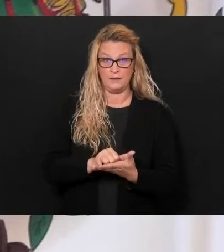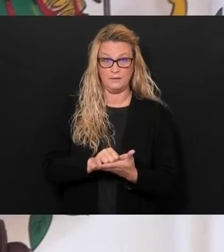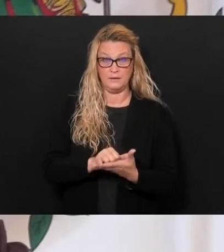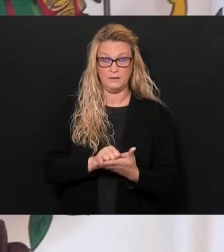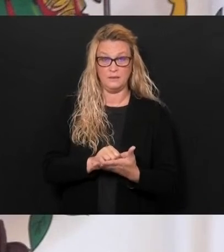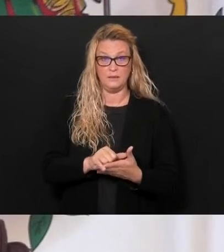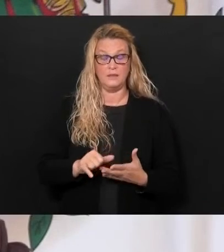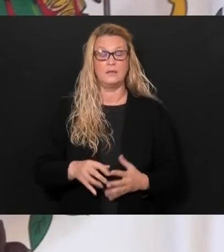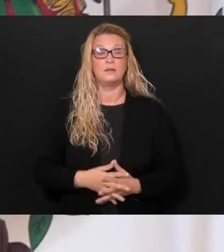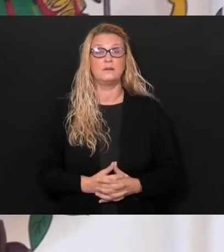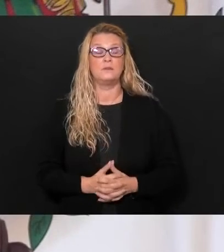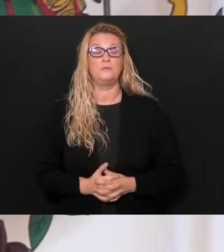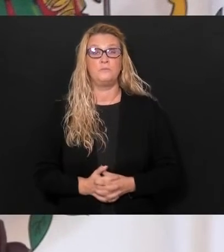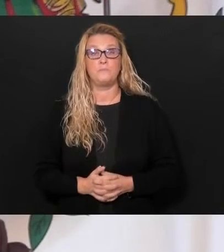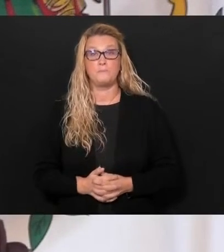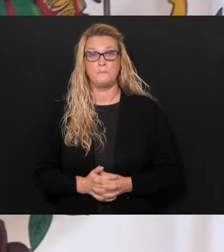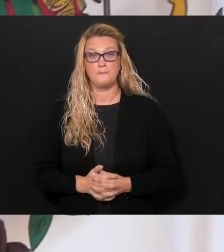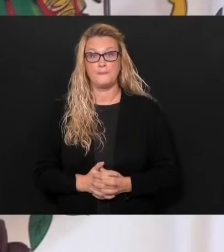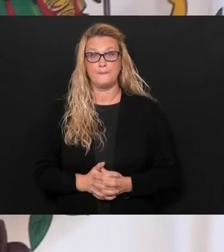From the standpoint of